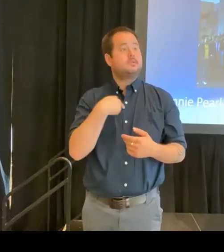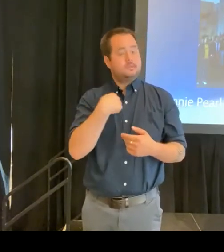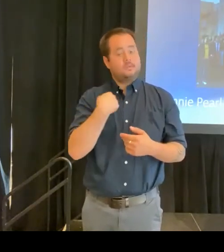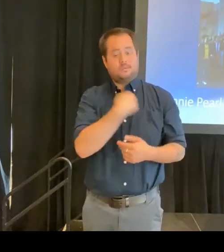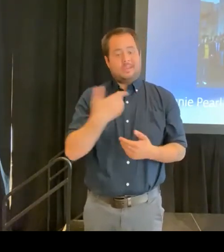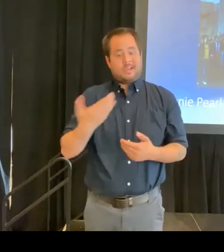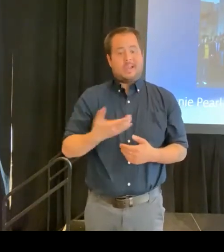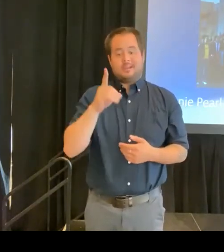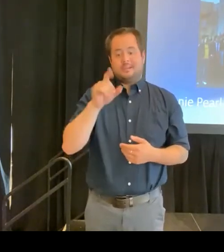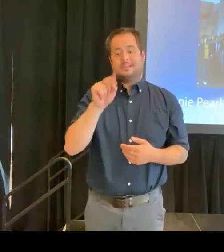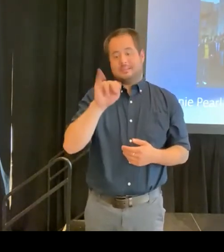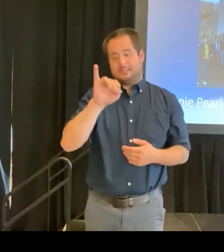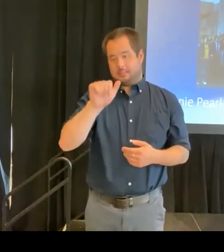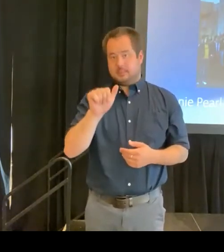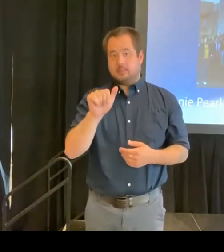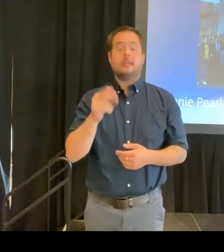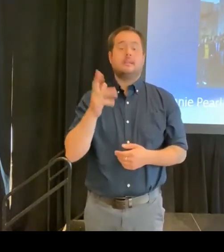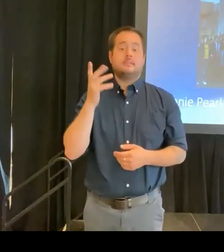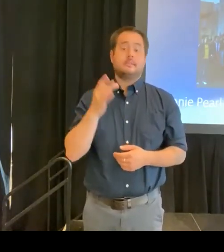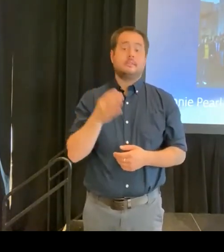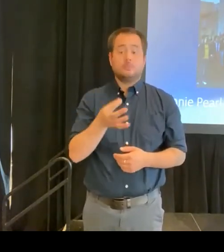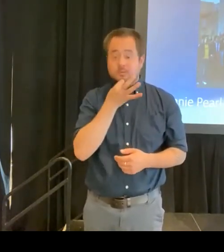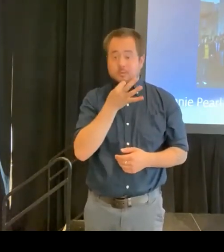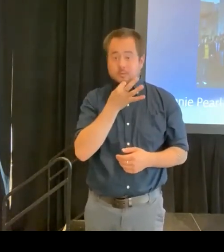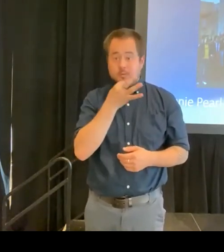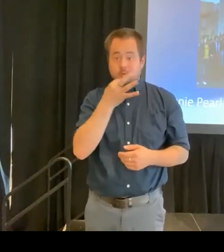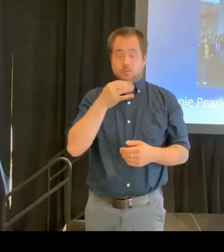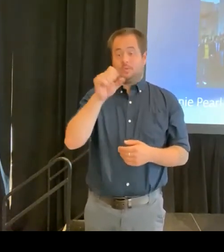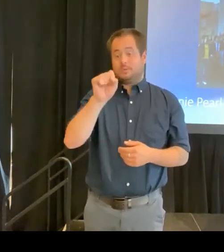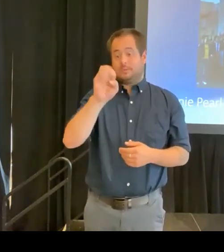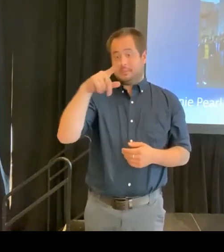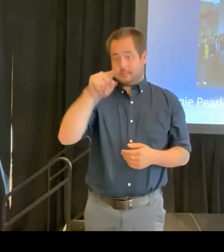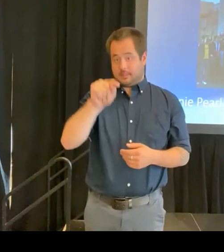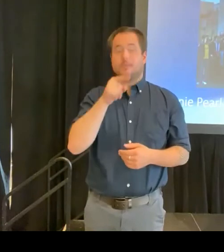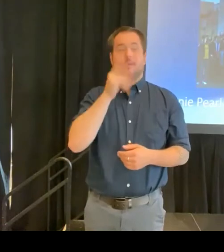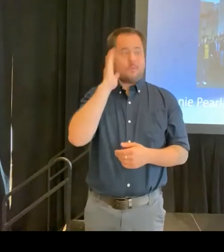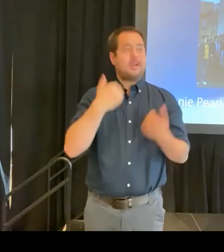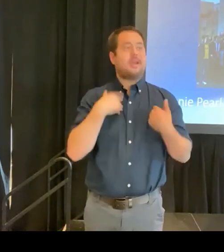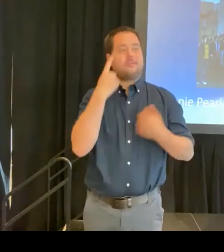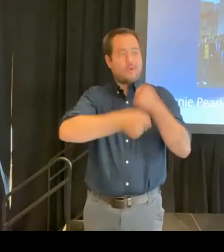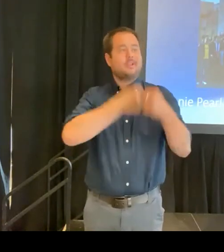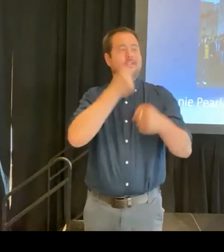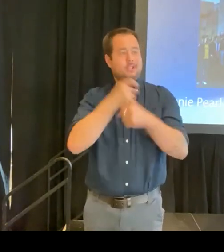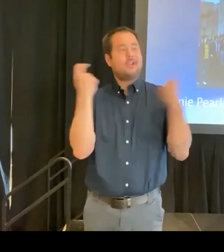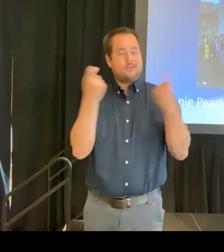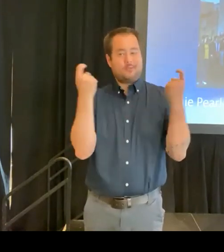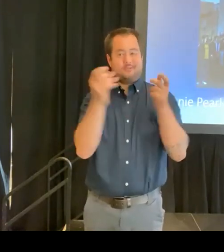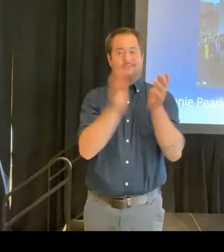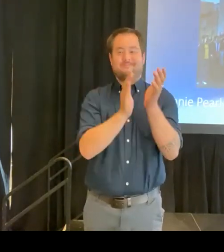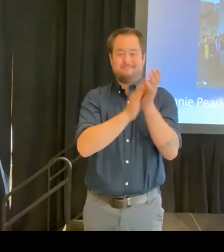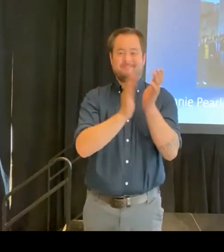up in September, a couple of months, on her 1-year anniversary of being at the Institute.